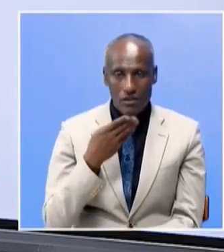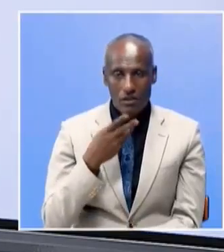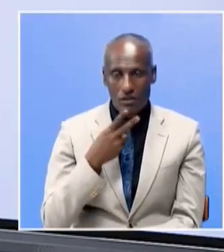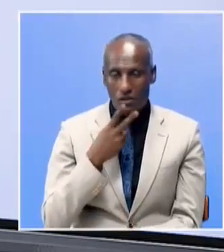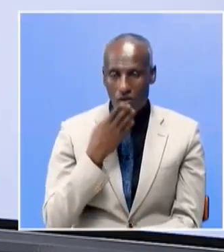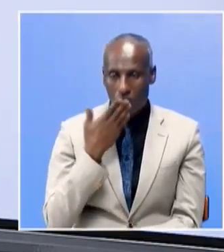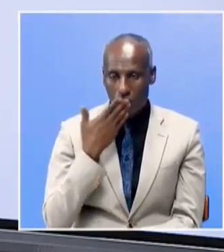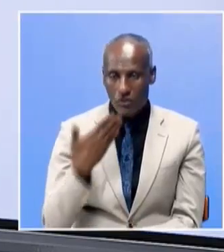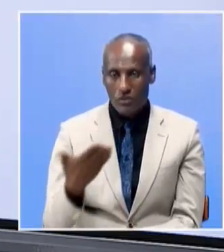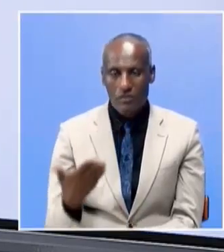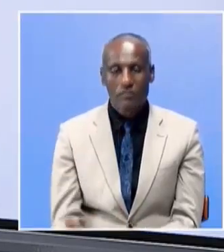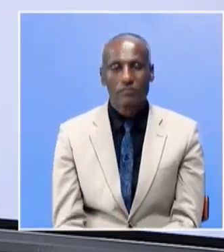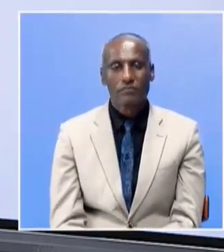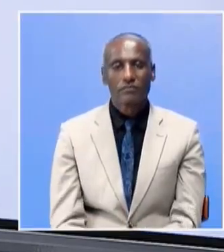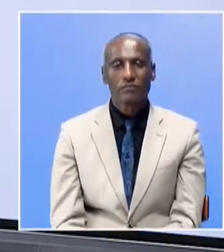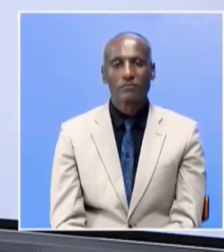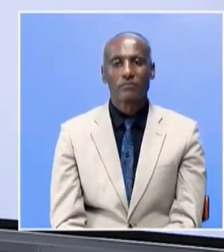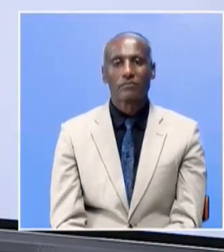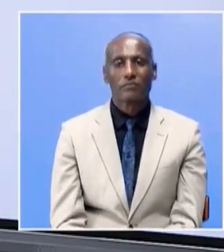Come on here.